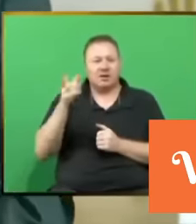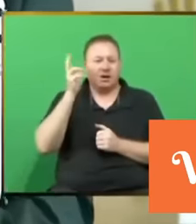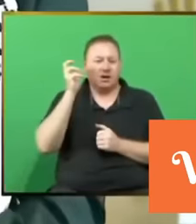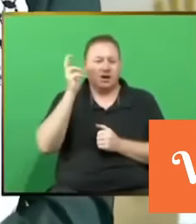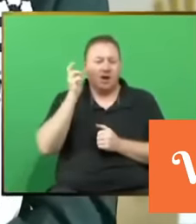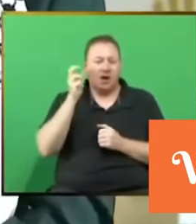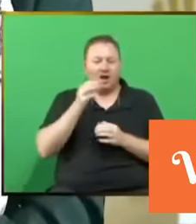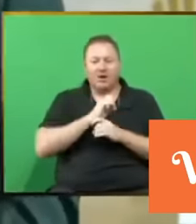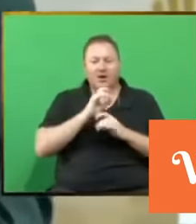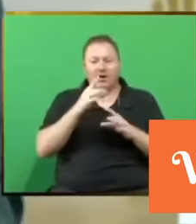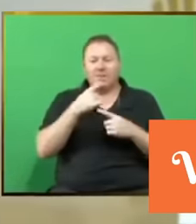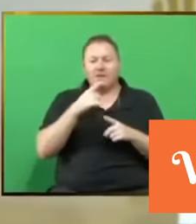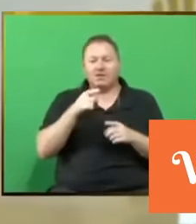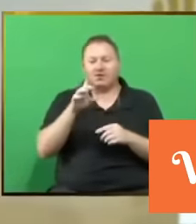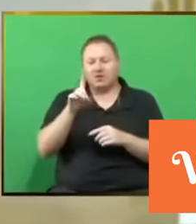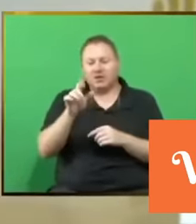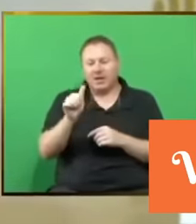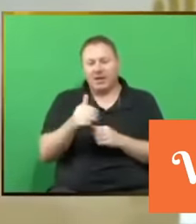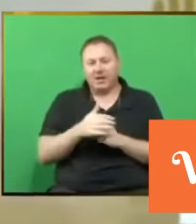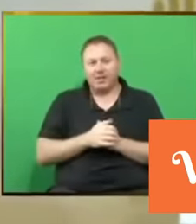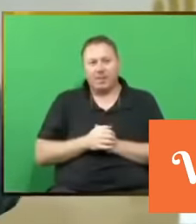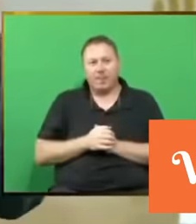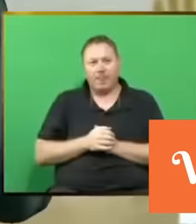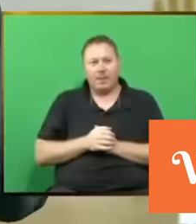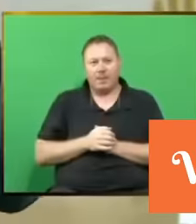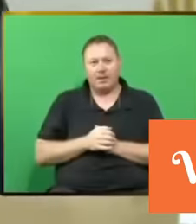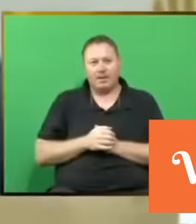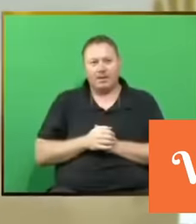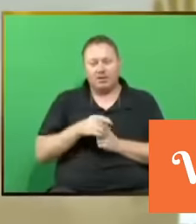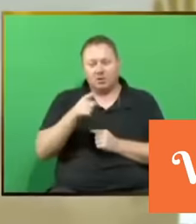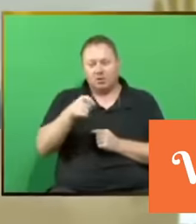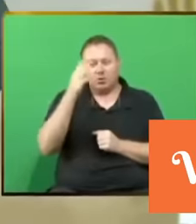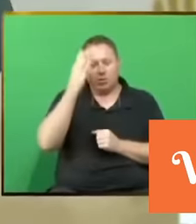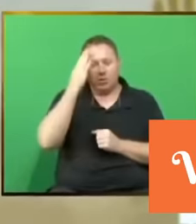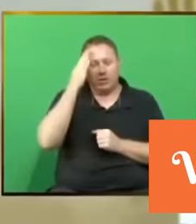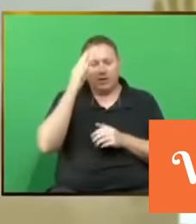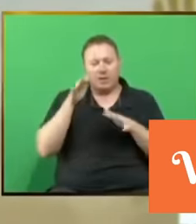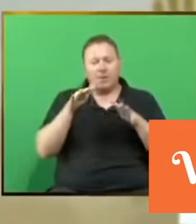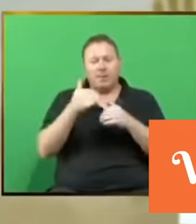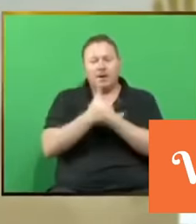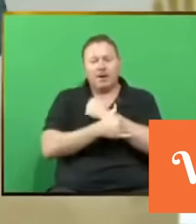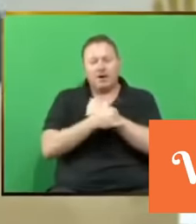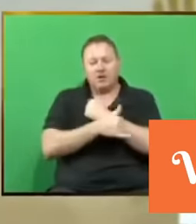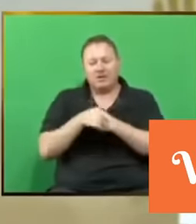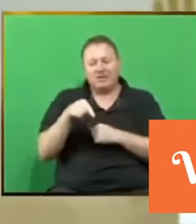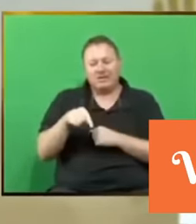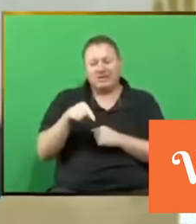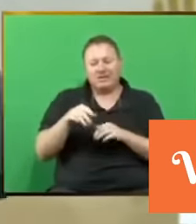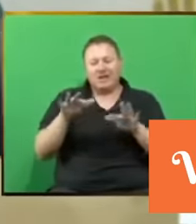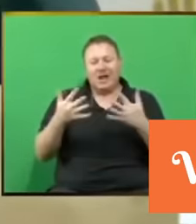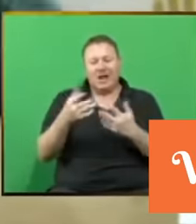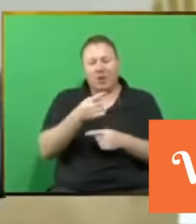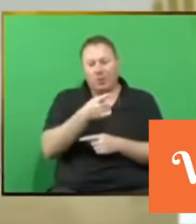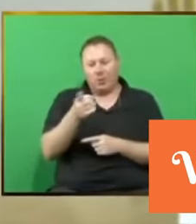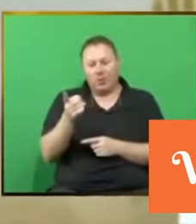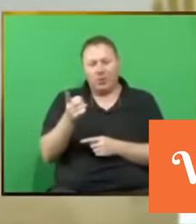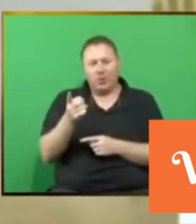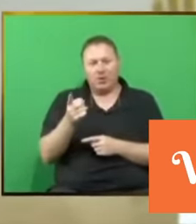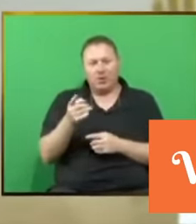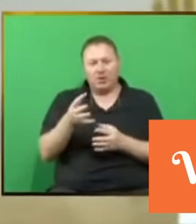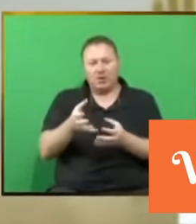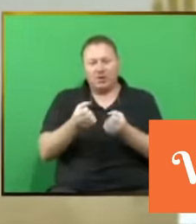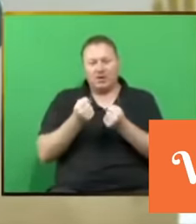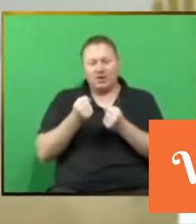the Democratic Alliance. If you think that the people of this country are going to allow you and take this